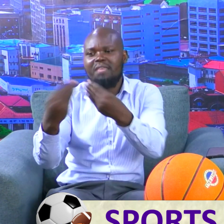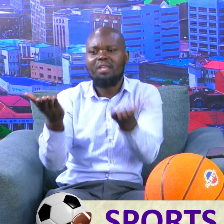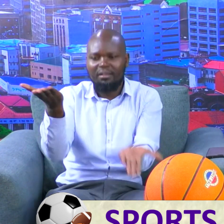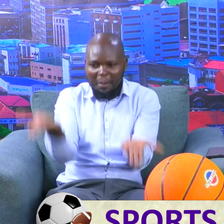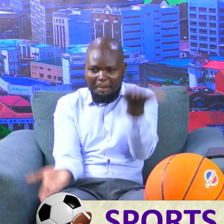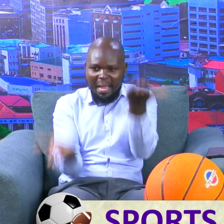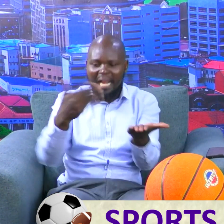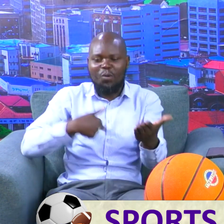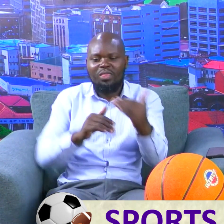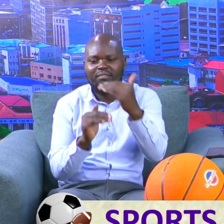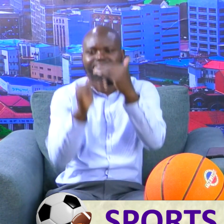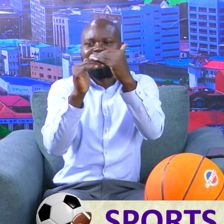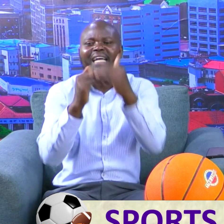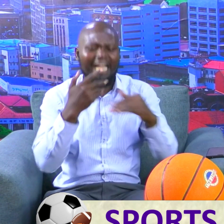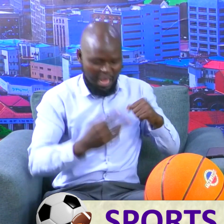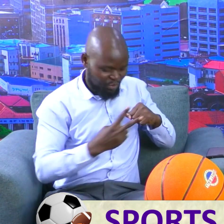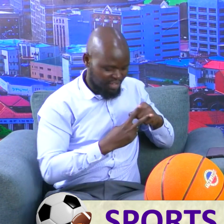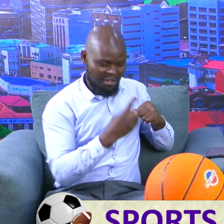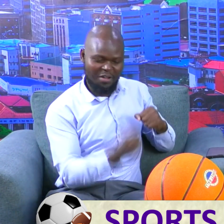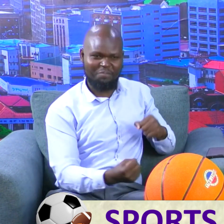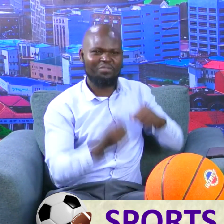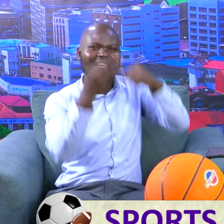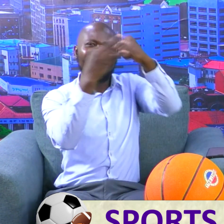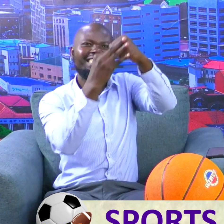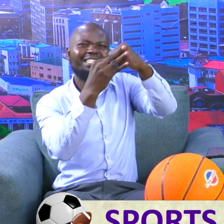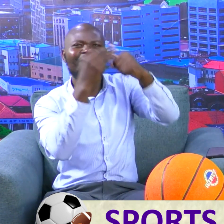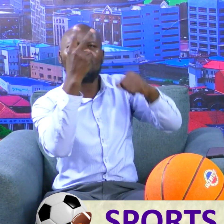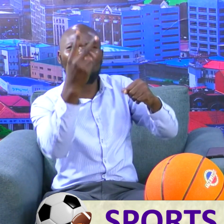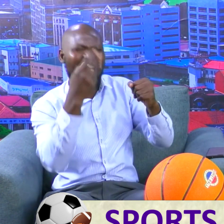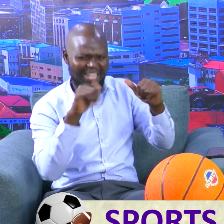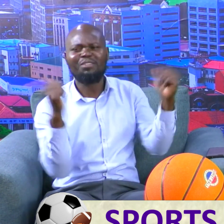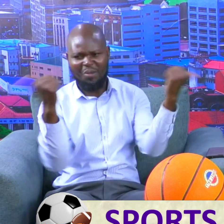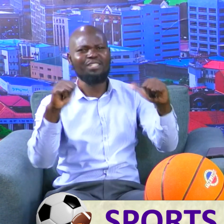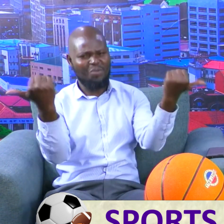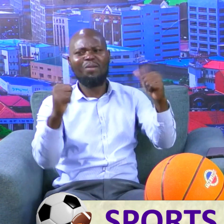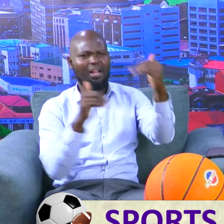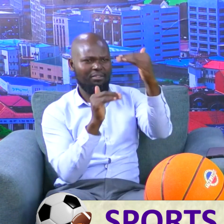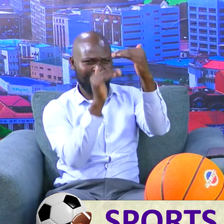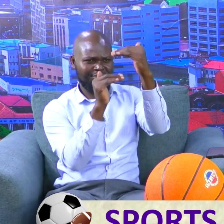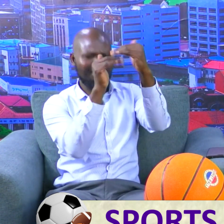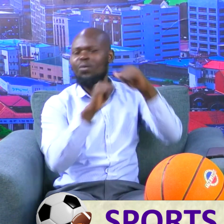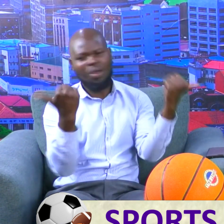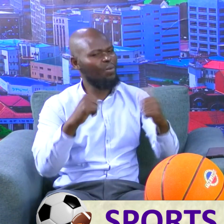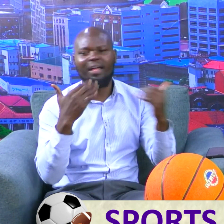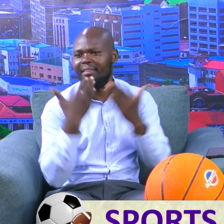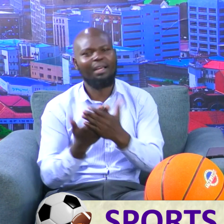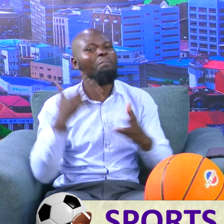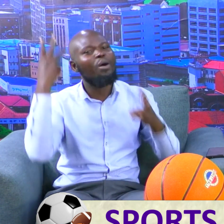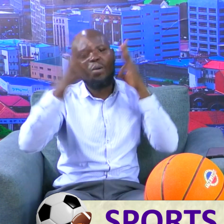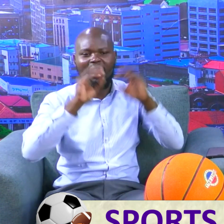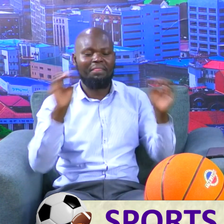of chances. So for Liverpool and Arsenal, I'll just rate them the same.